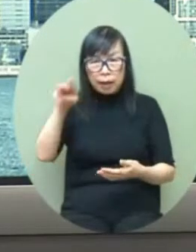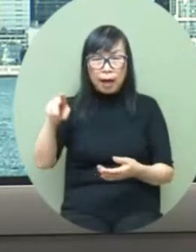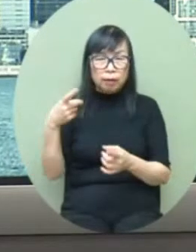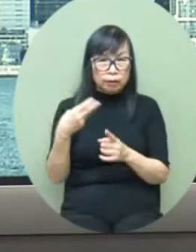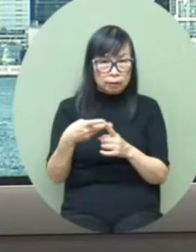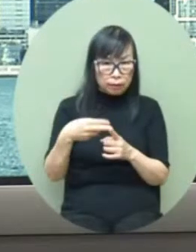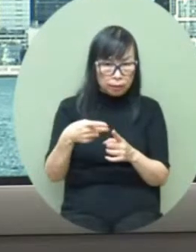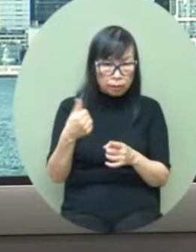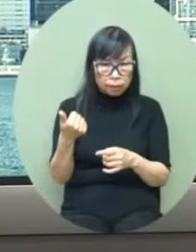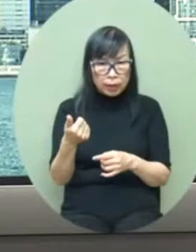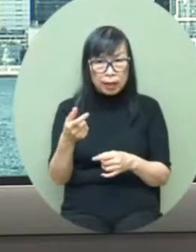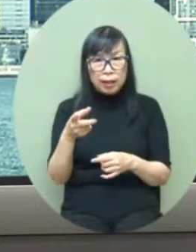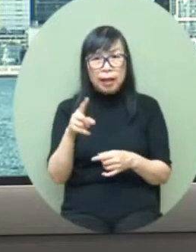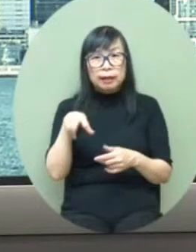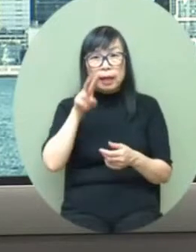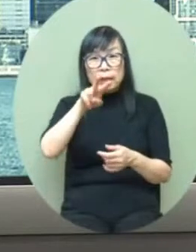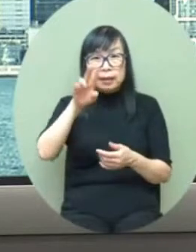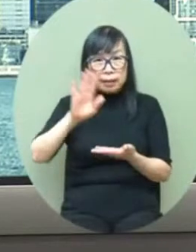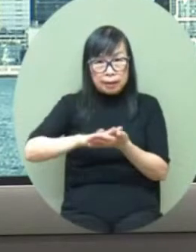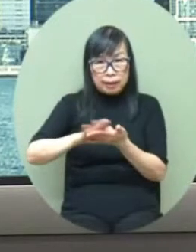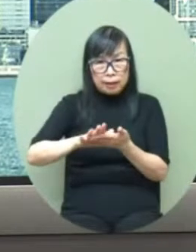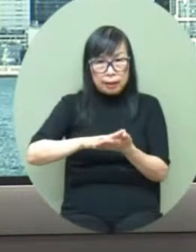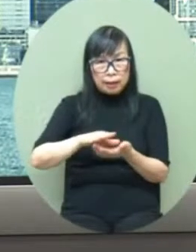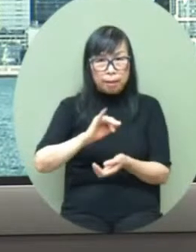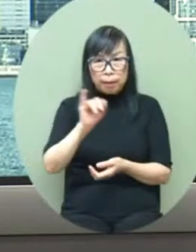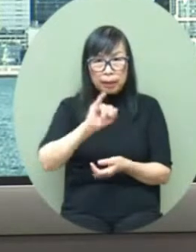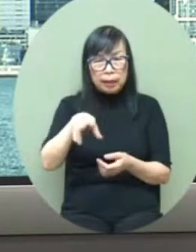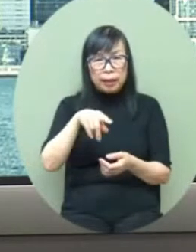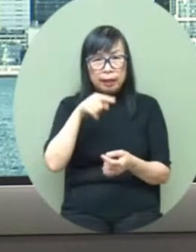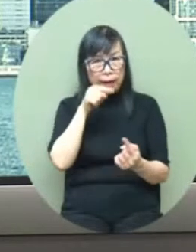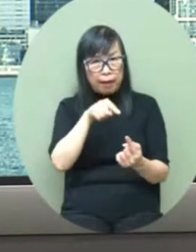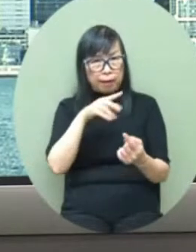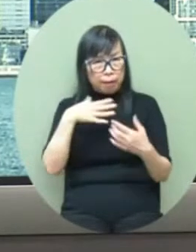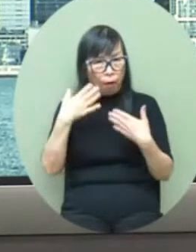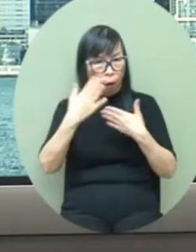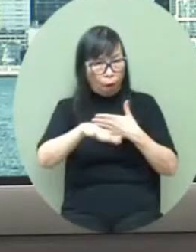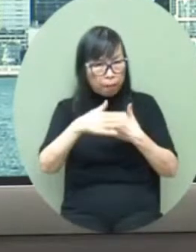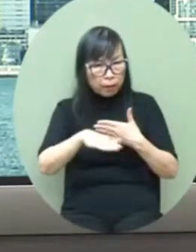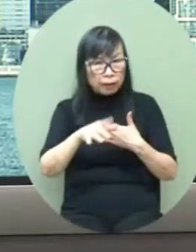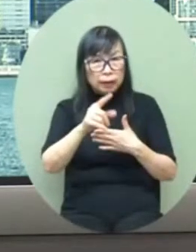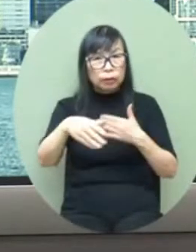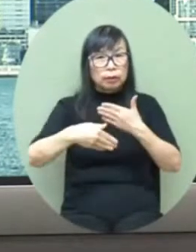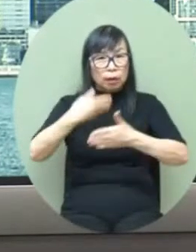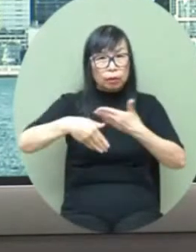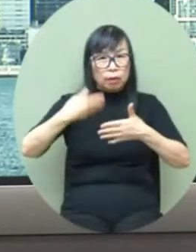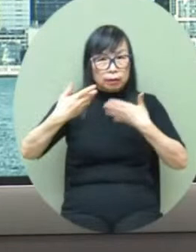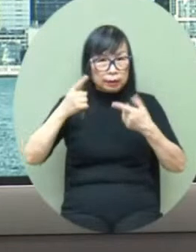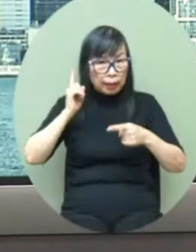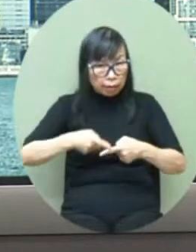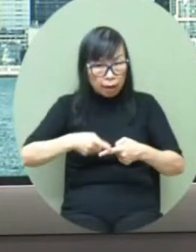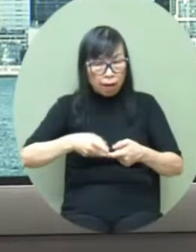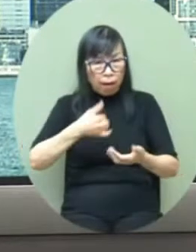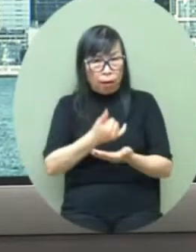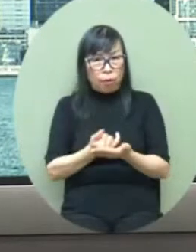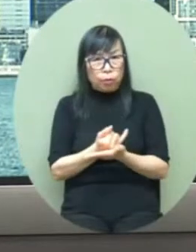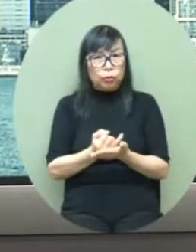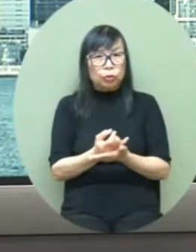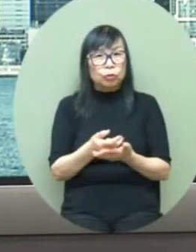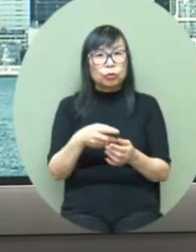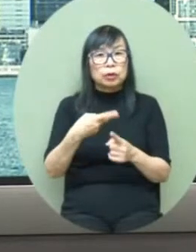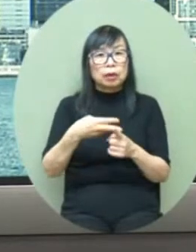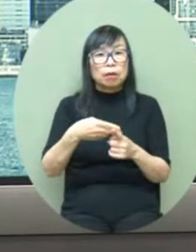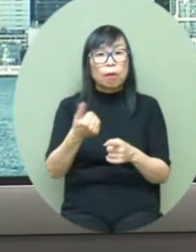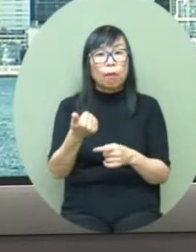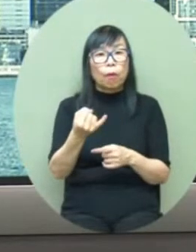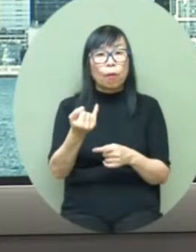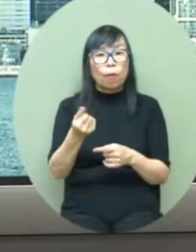specific relations. We see the essence and substance through the